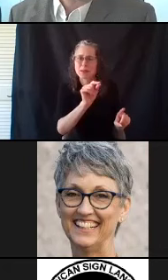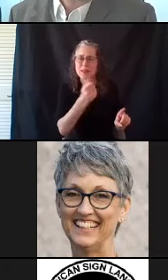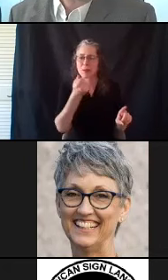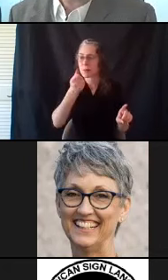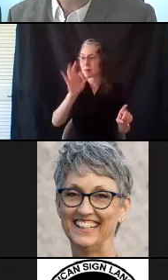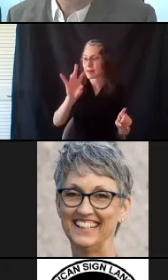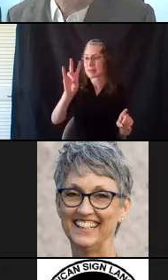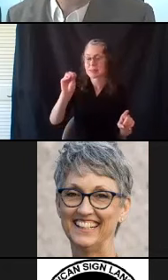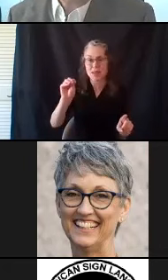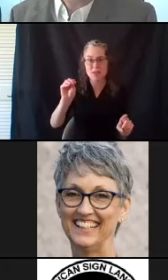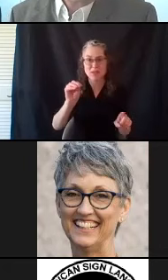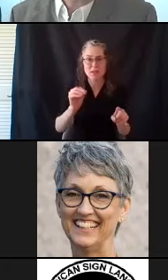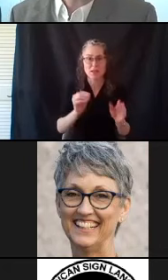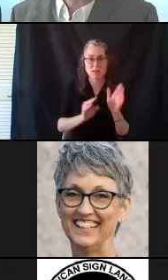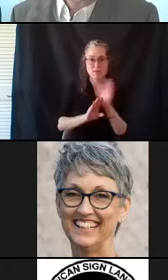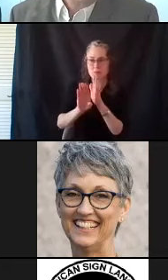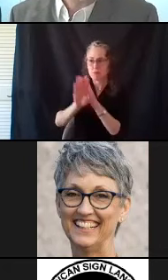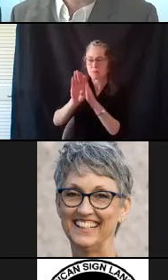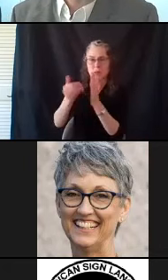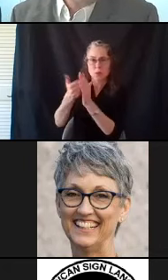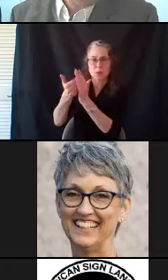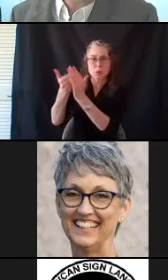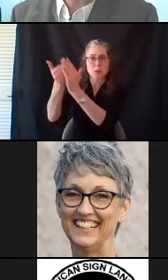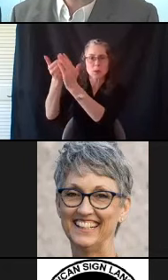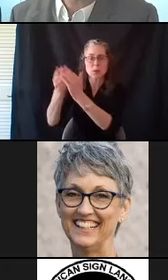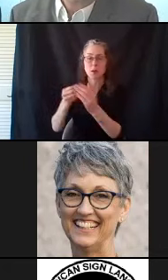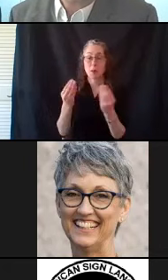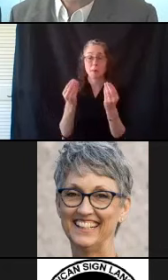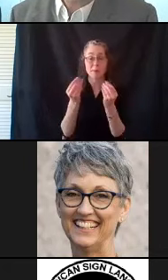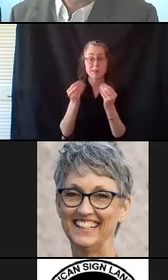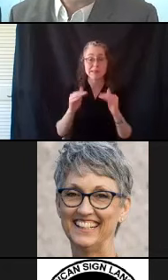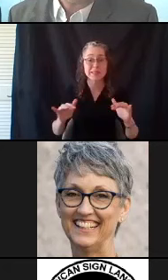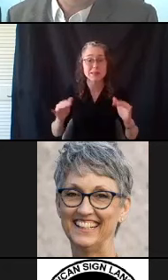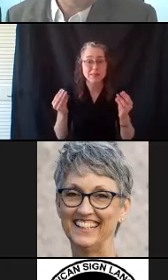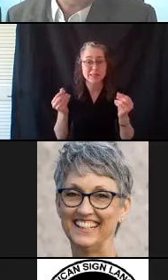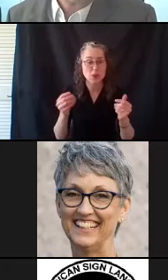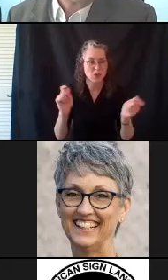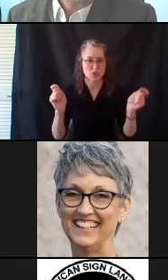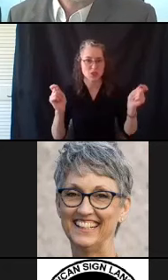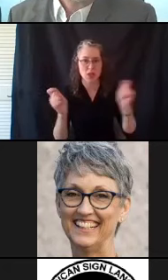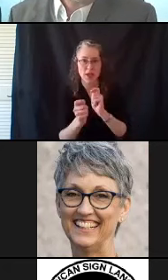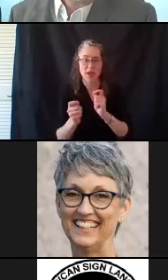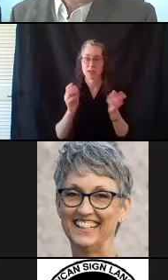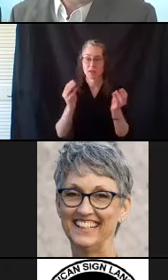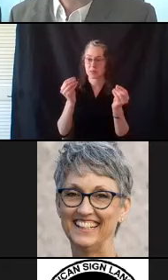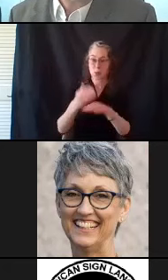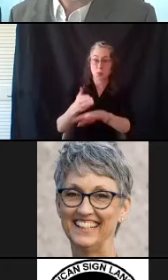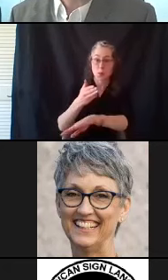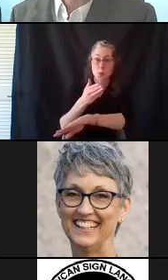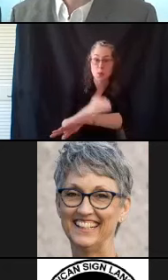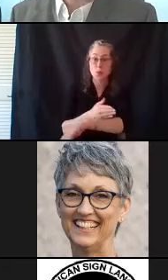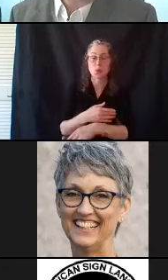1970. Materials that we're using have changed and improved over the years. And